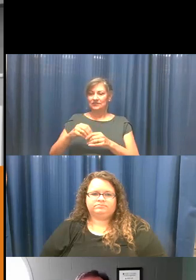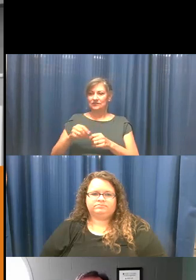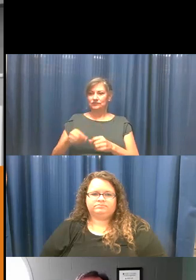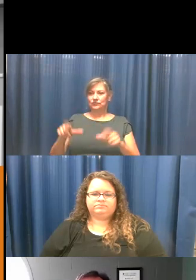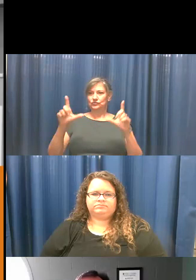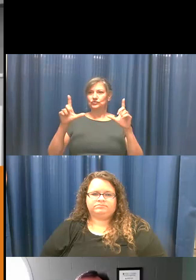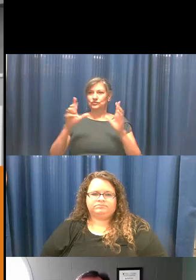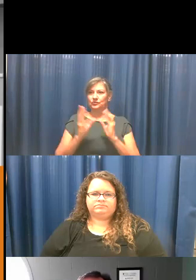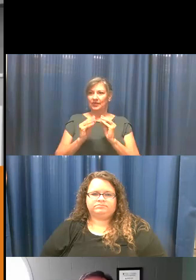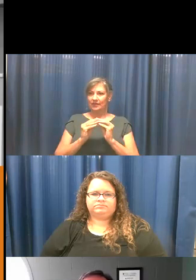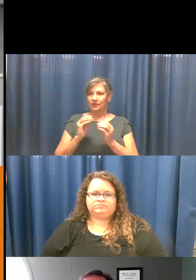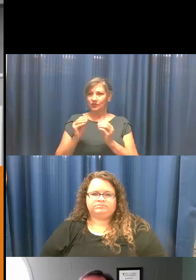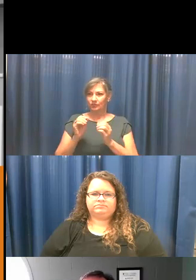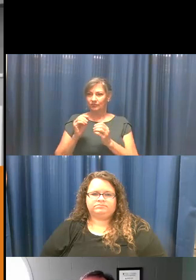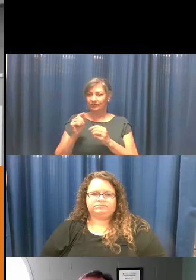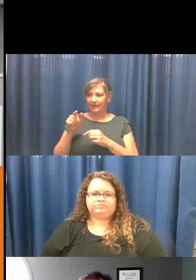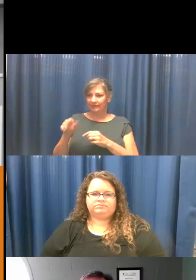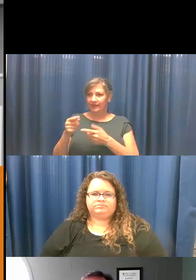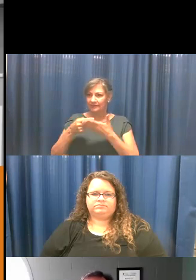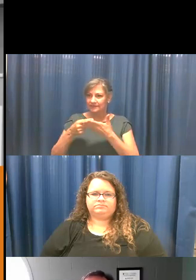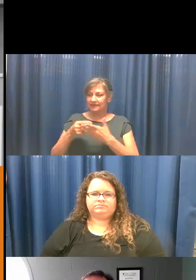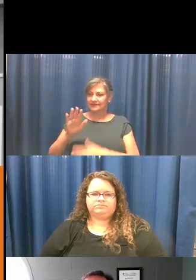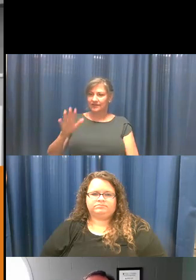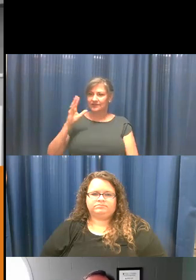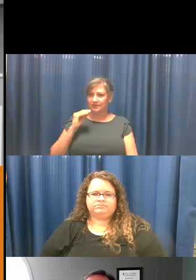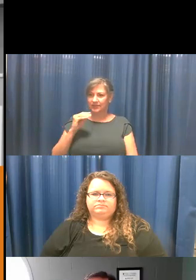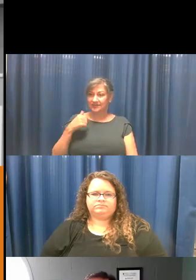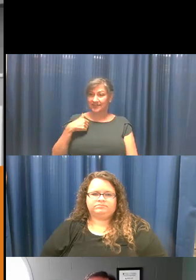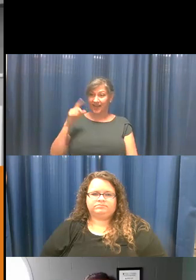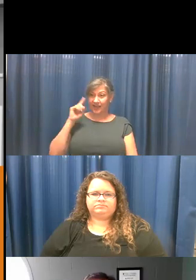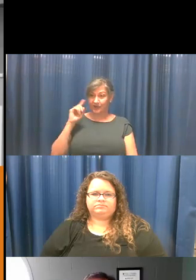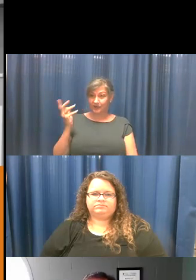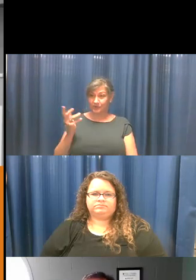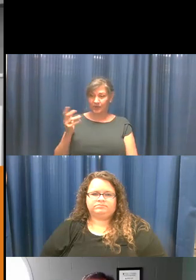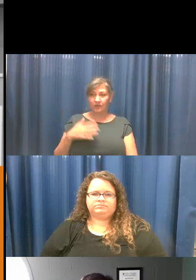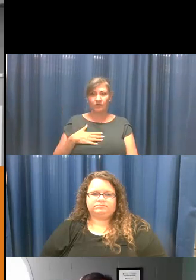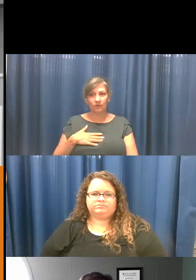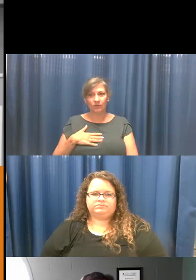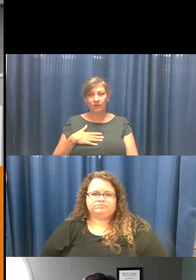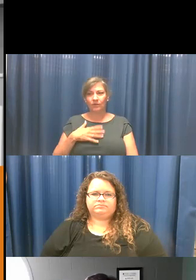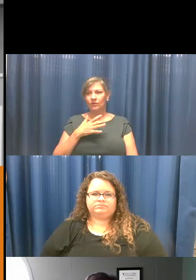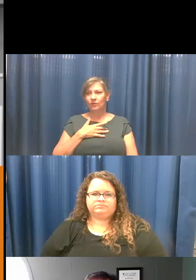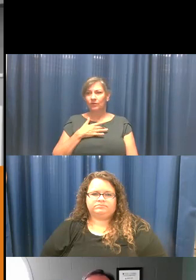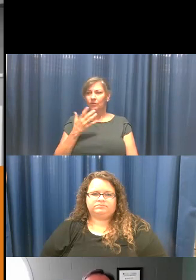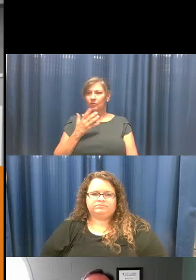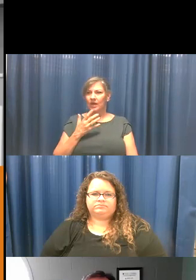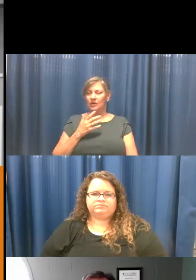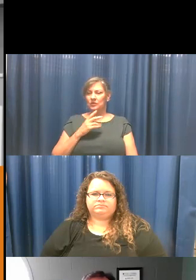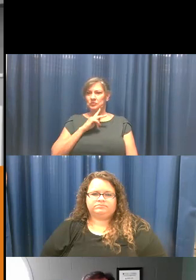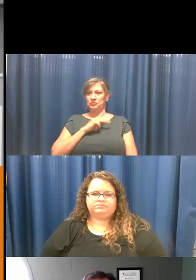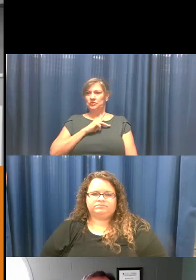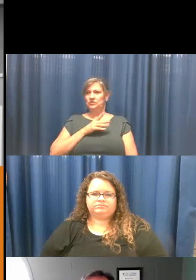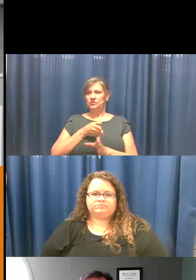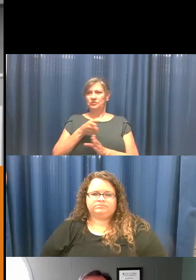little bit about their experience. And what I heard was just phenomenal personal and